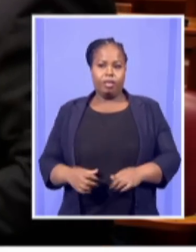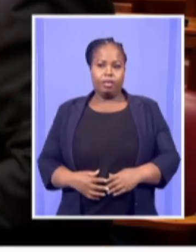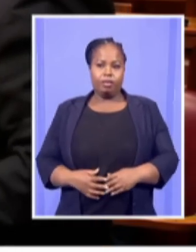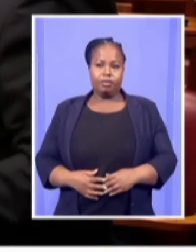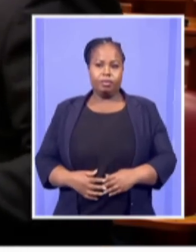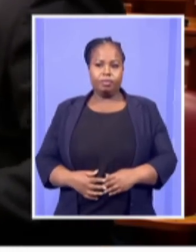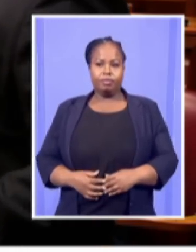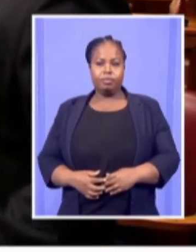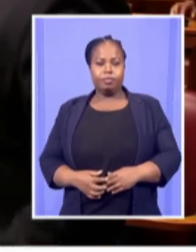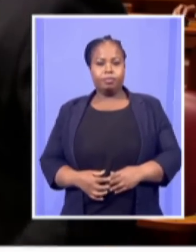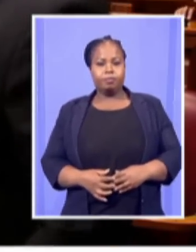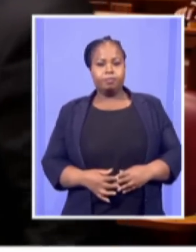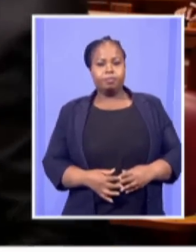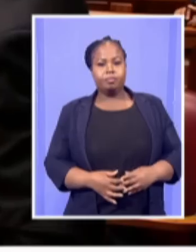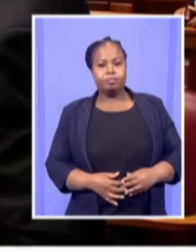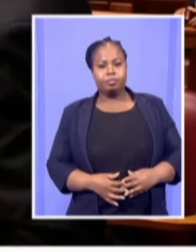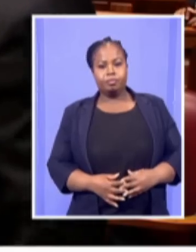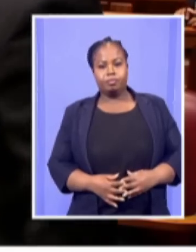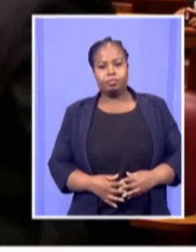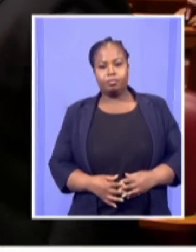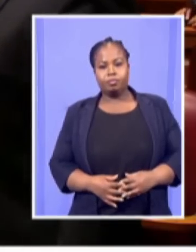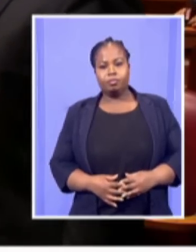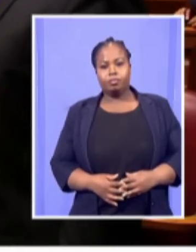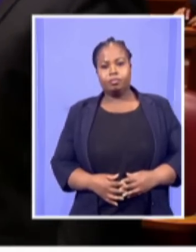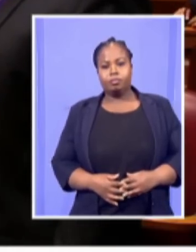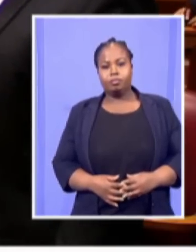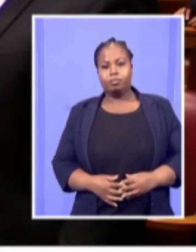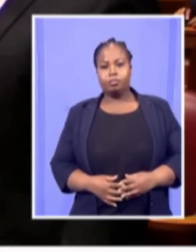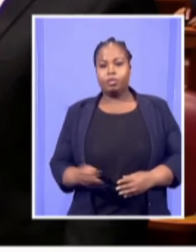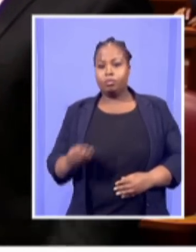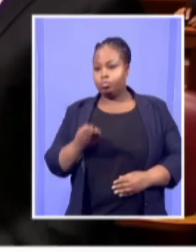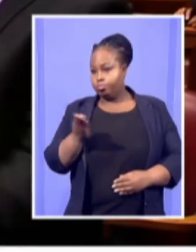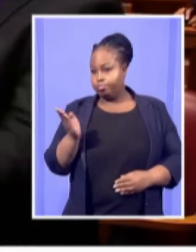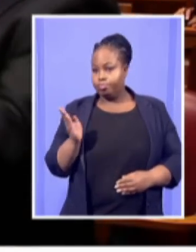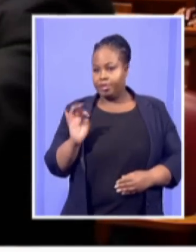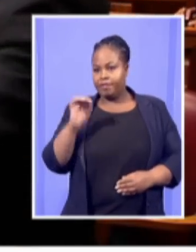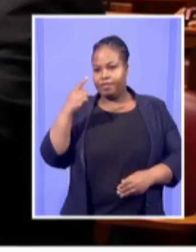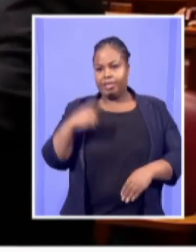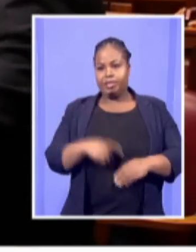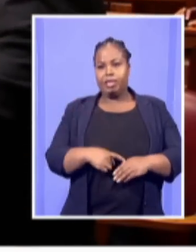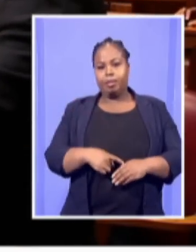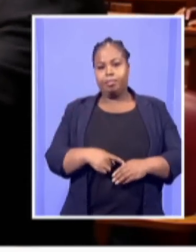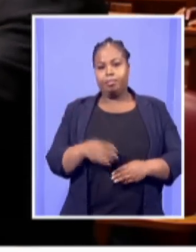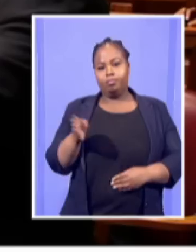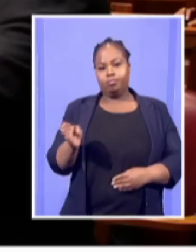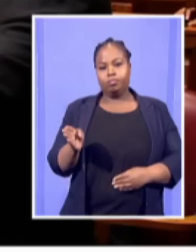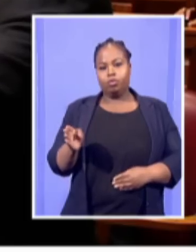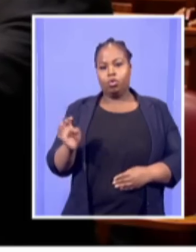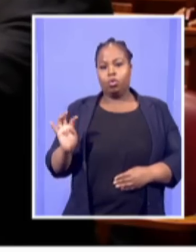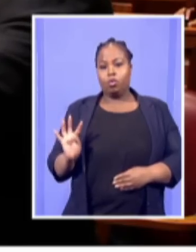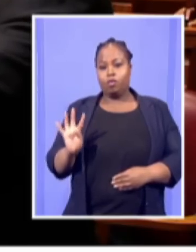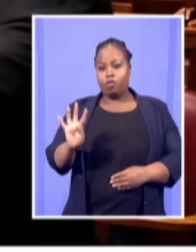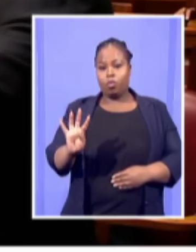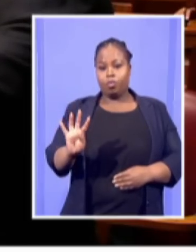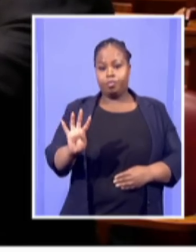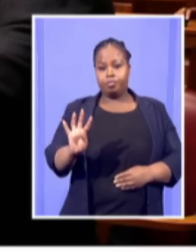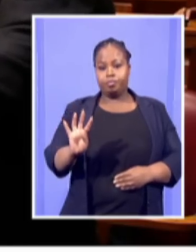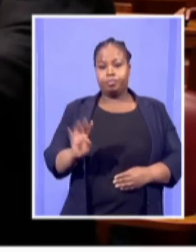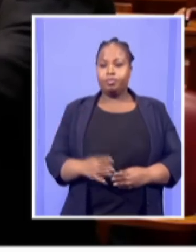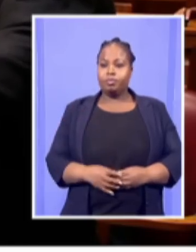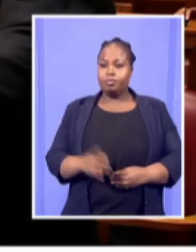court pleases your worship. The accused before the court, their first appearances, they are represented